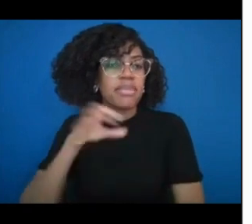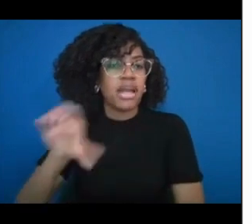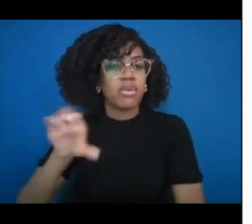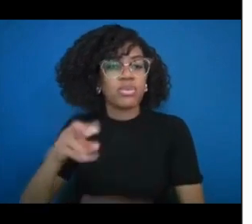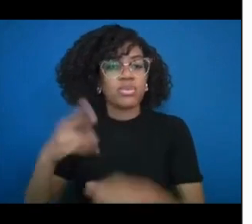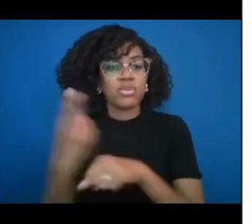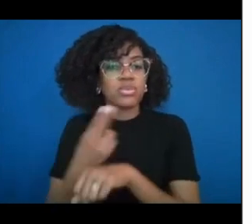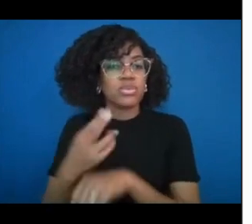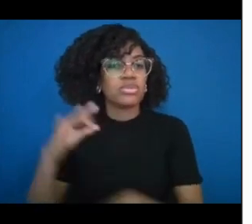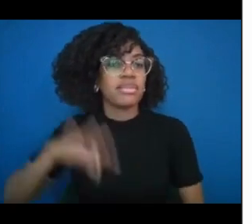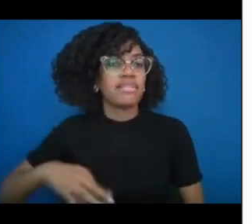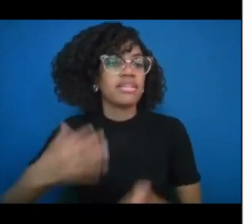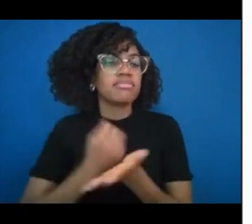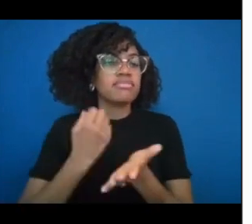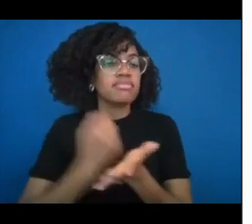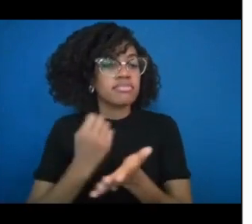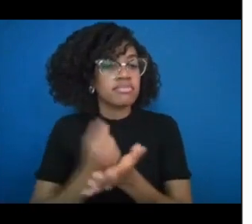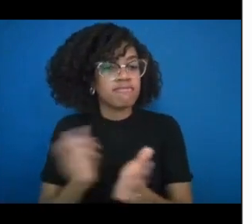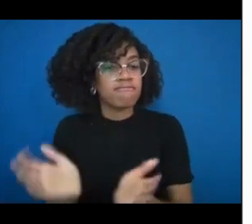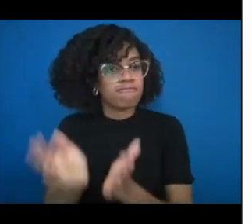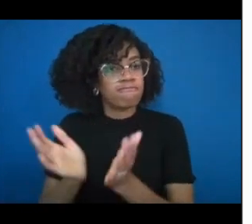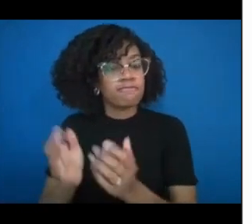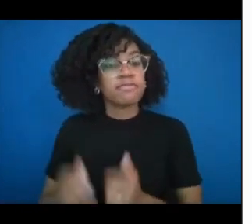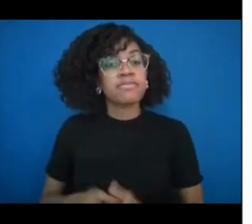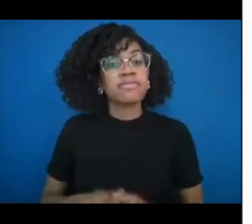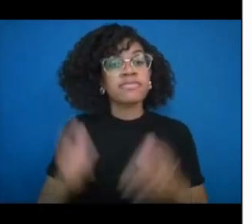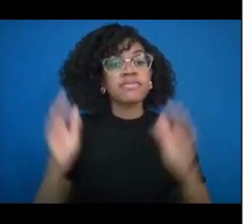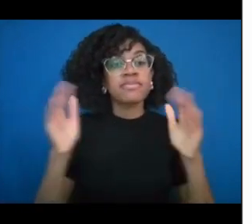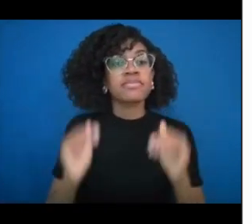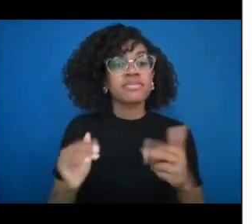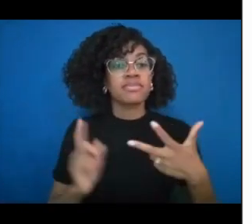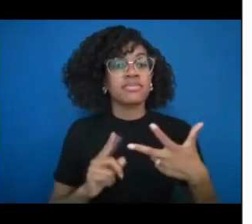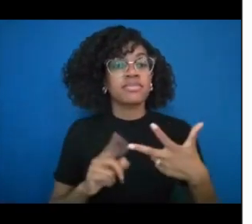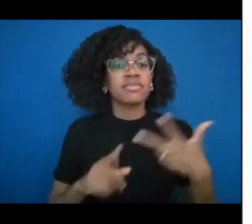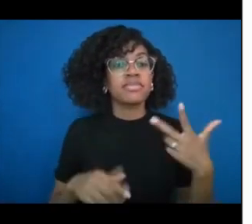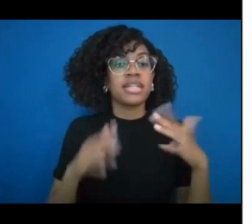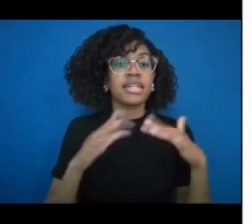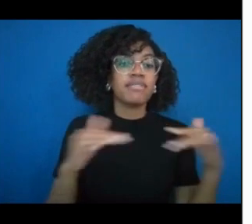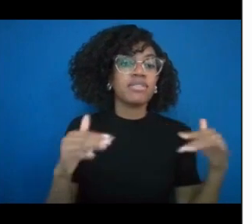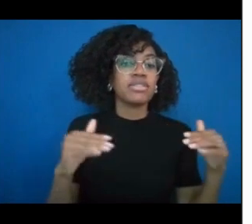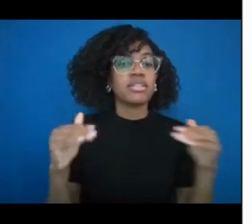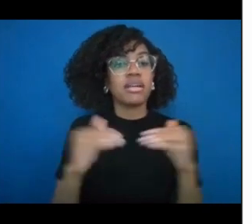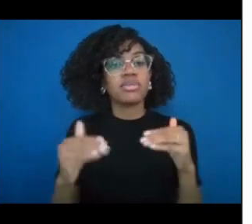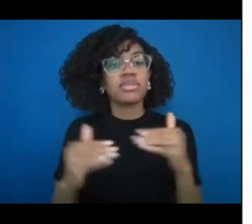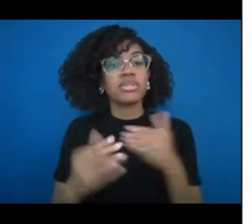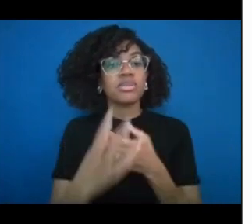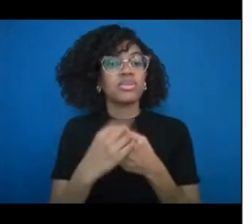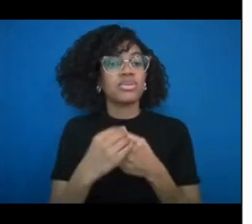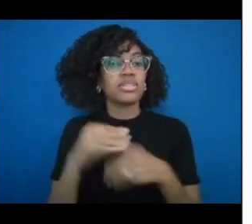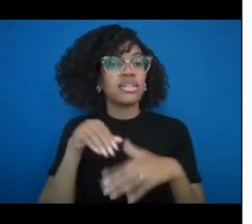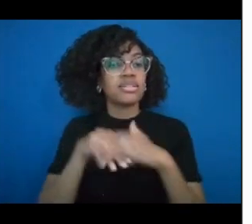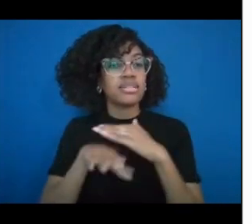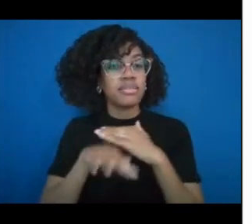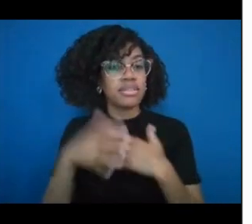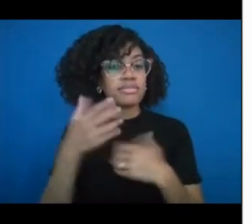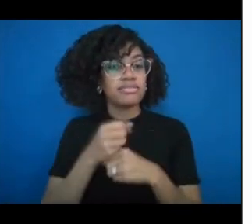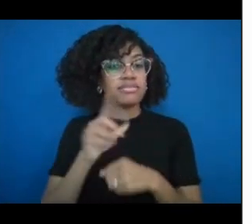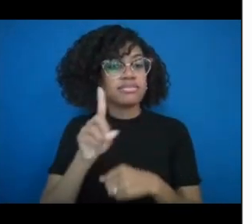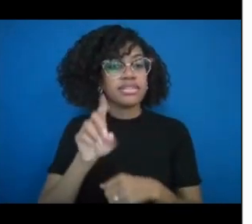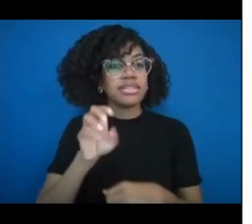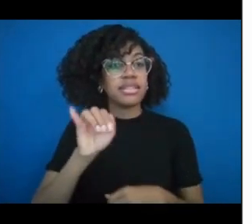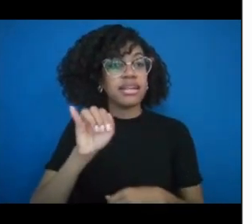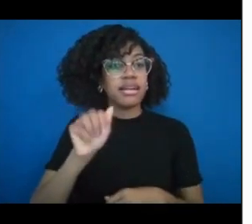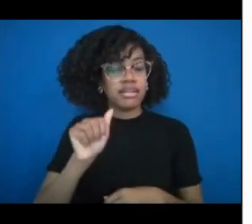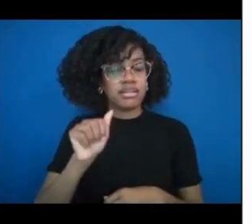That principles of diversity, equity, inclusion, and accessibility are honored. All workers have